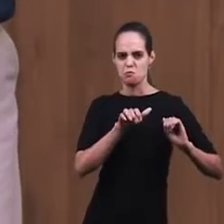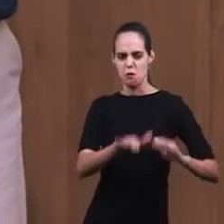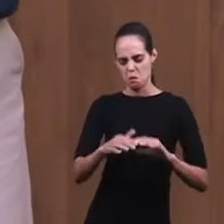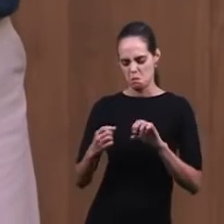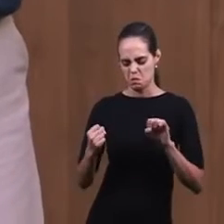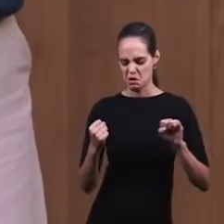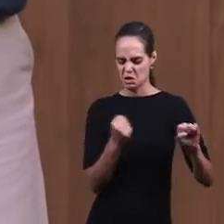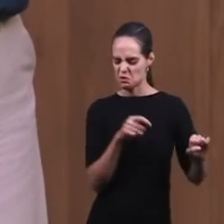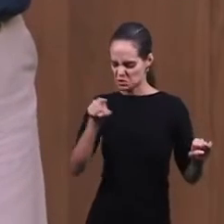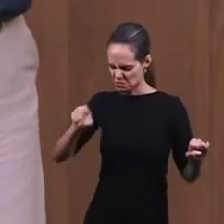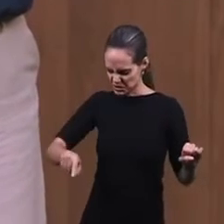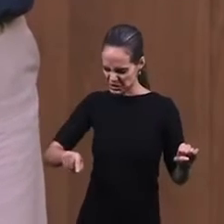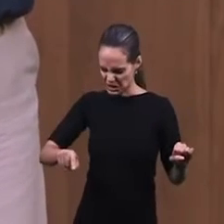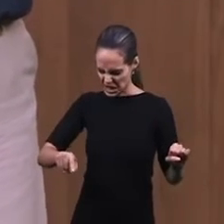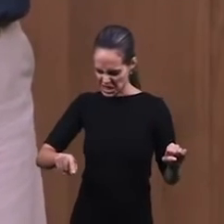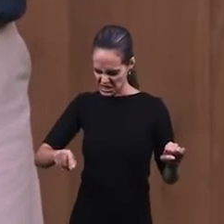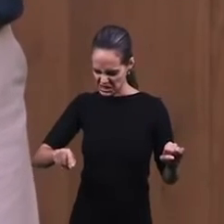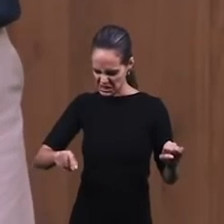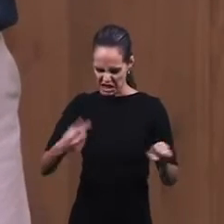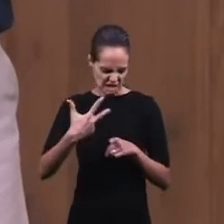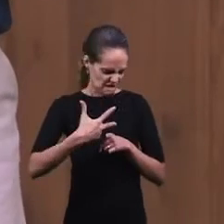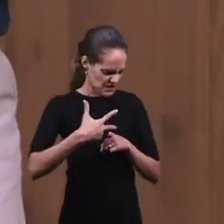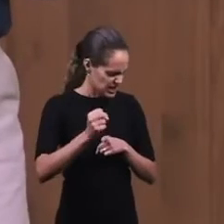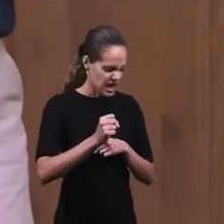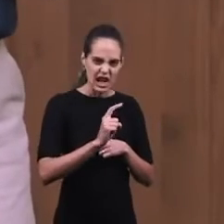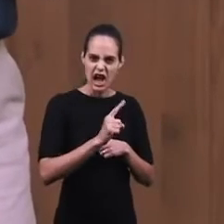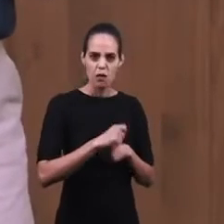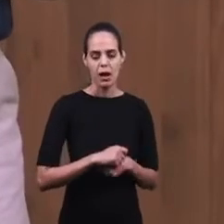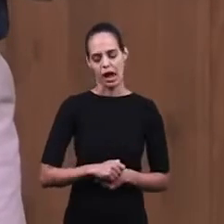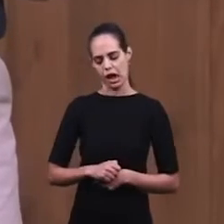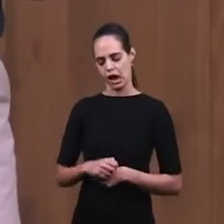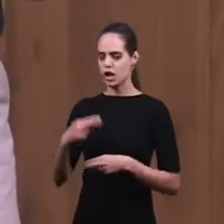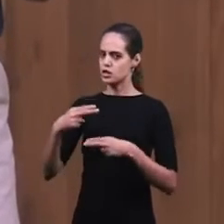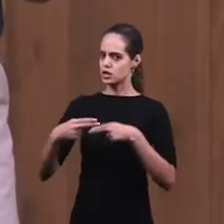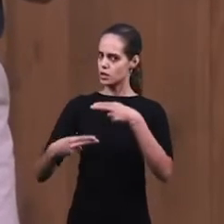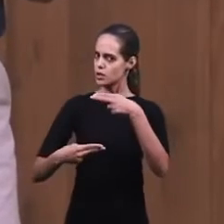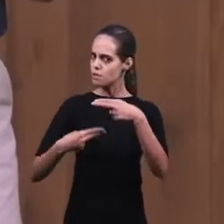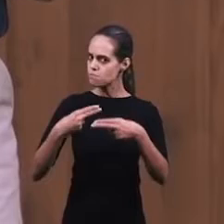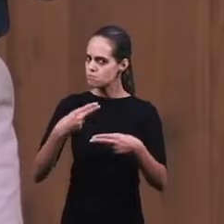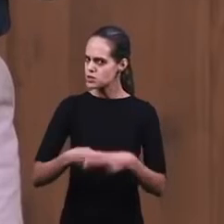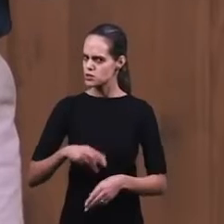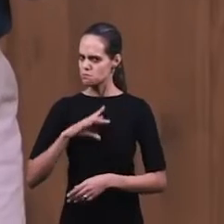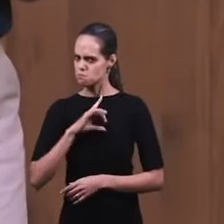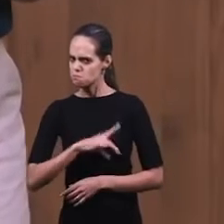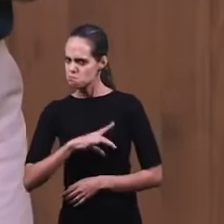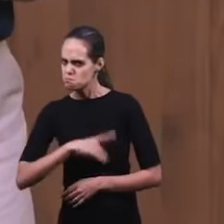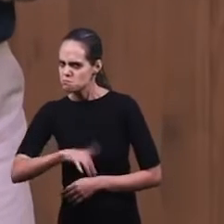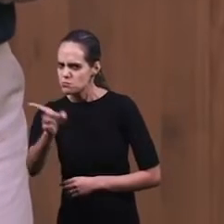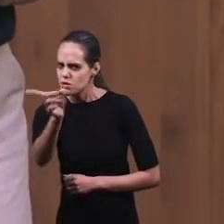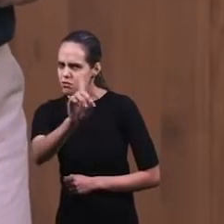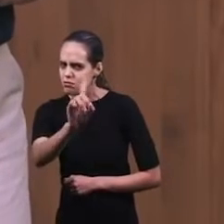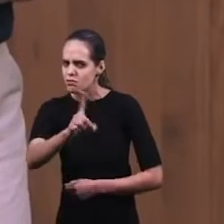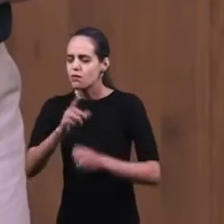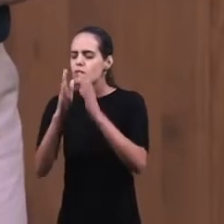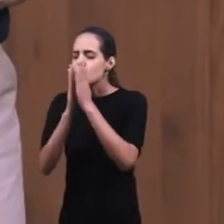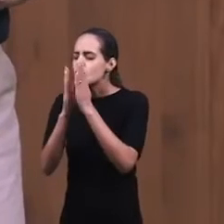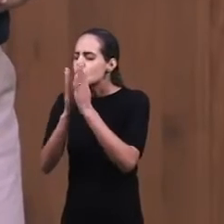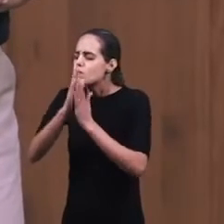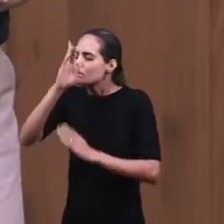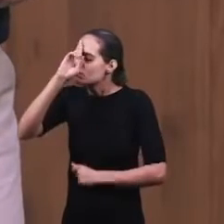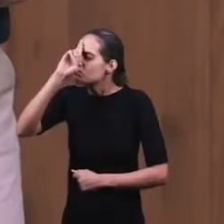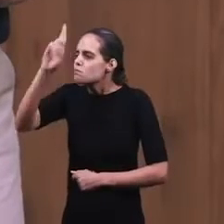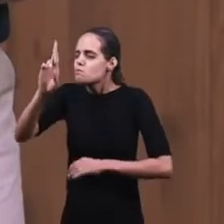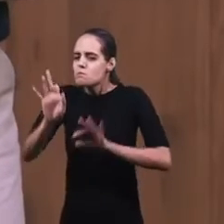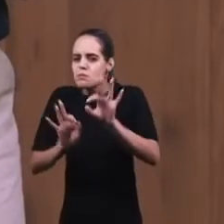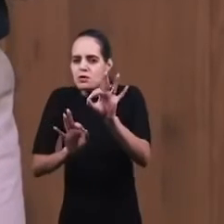that the people of God would not be able to conquer them. But Nehemiah was not afraid. He cried and prayed to the Lord and